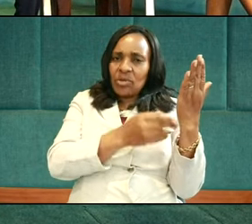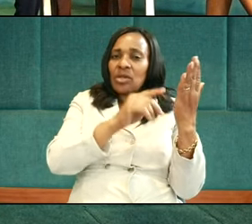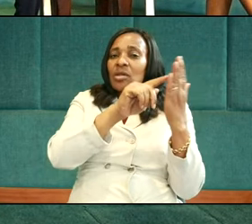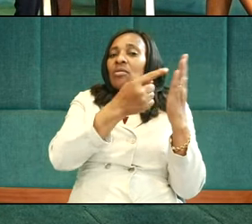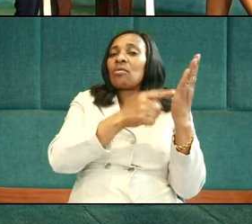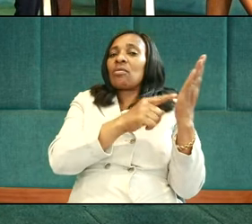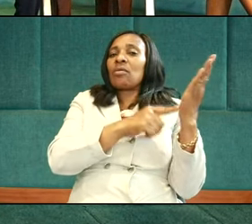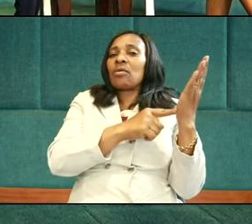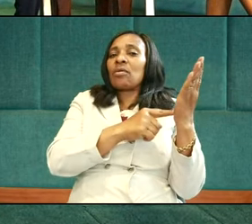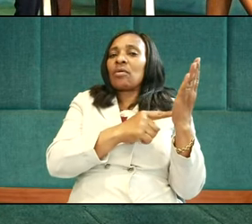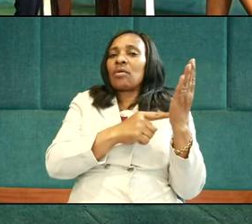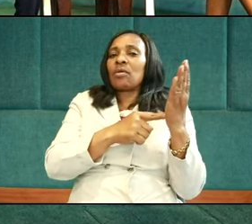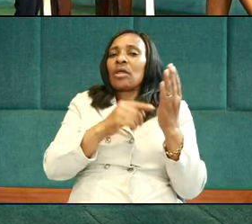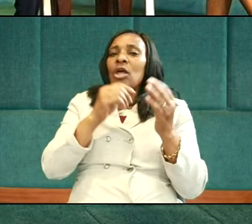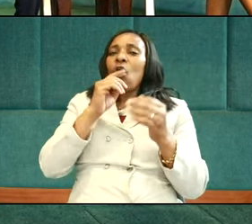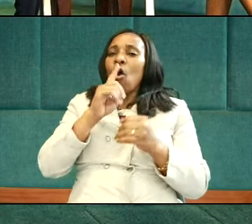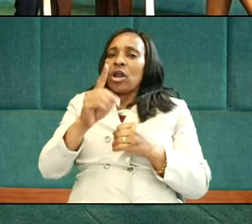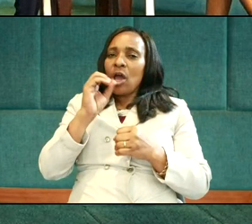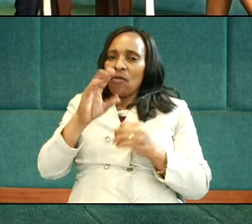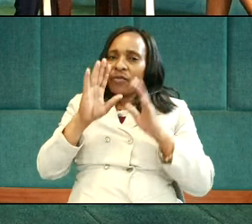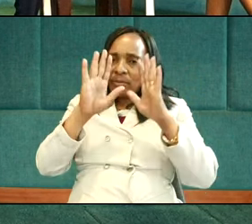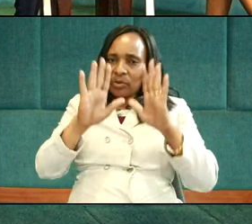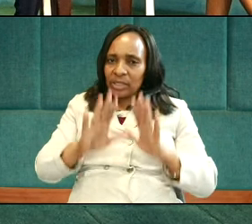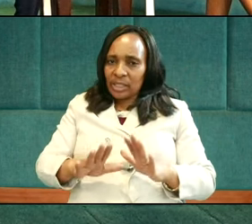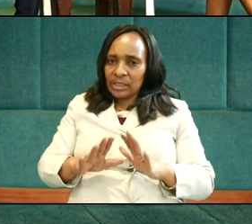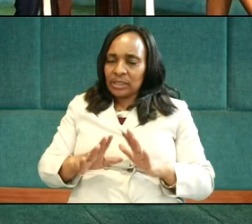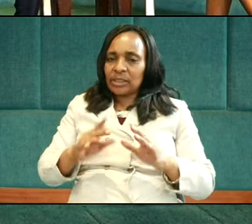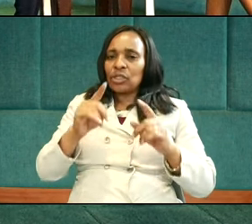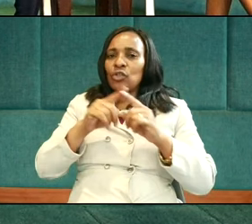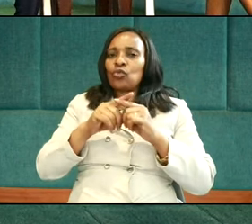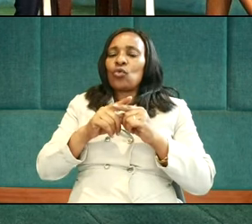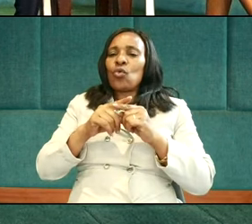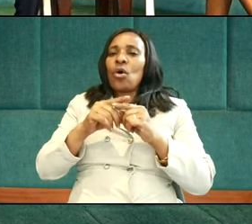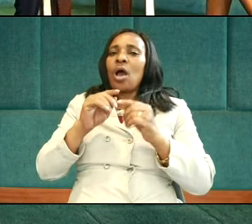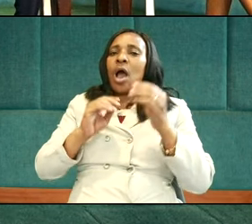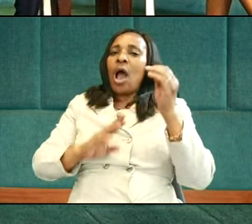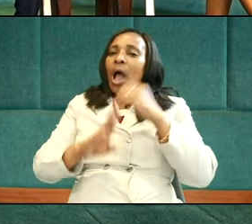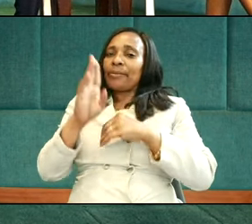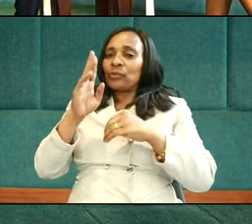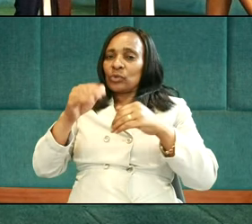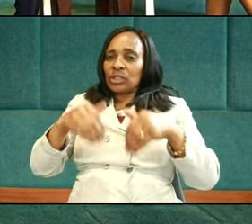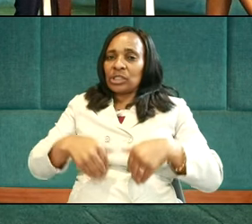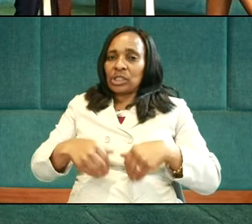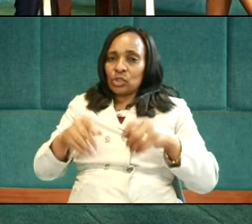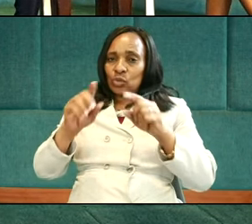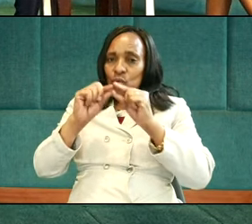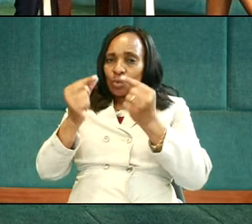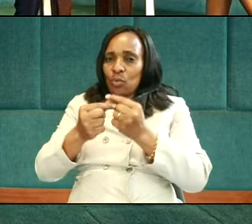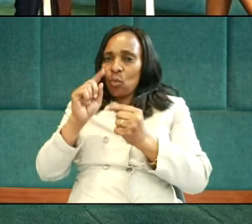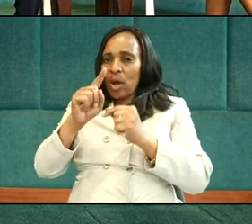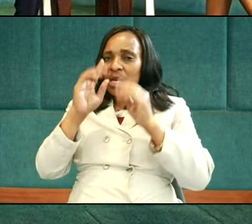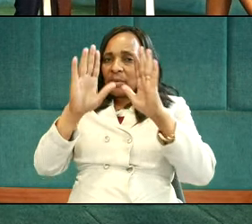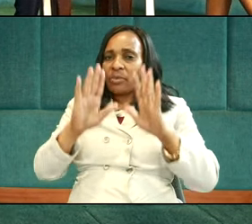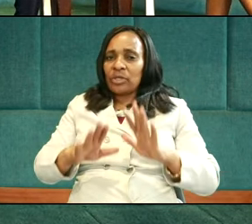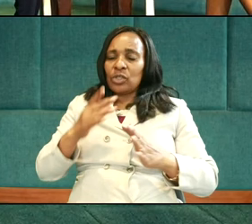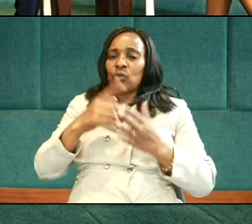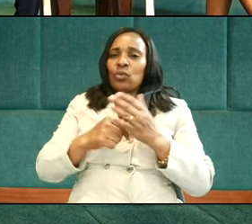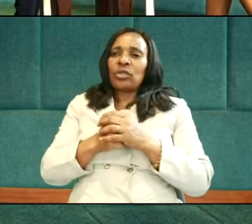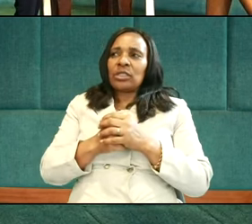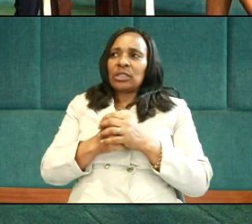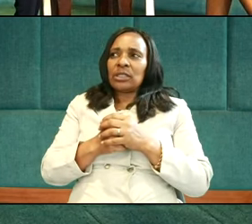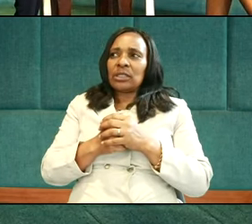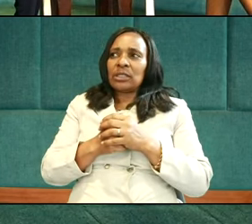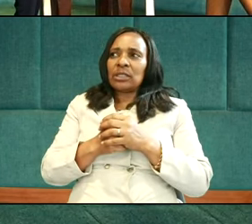below in order of importance to the average teenager. 1 being the most important and 10